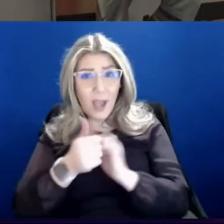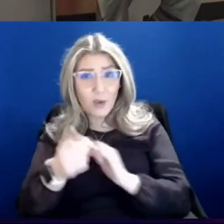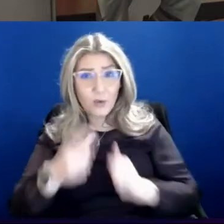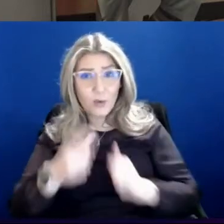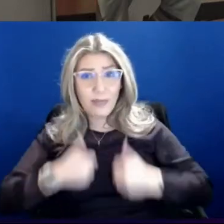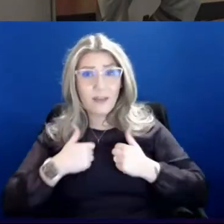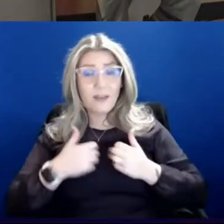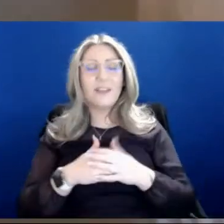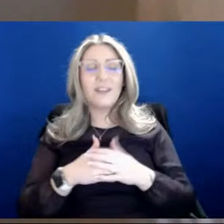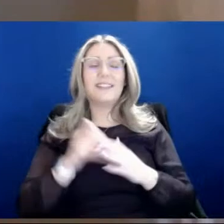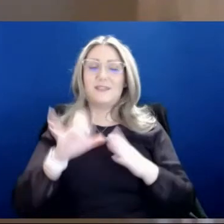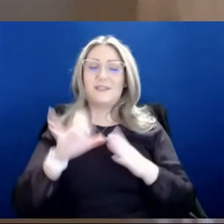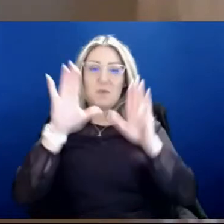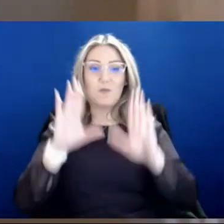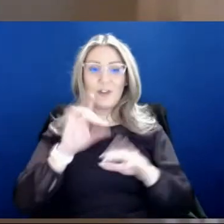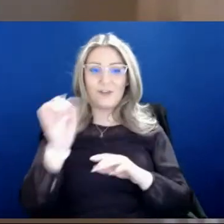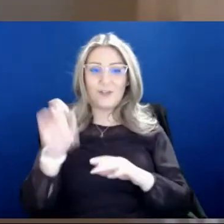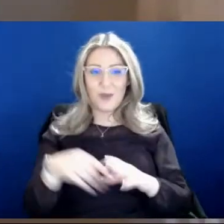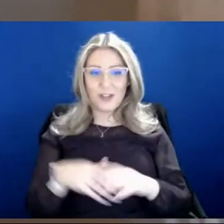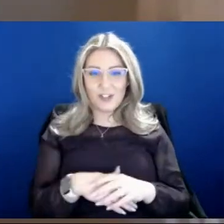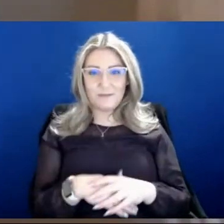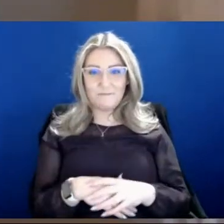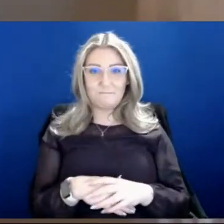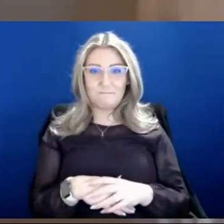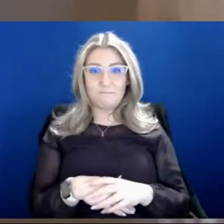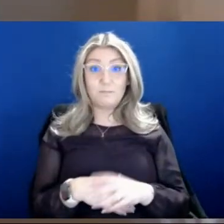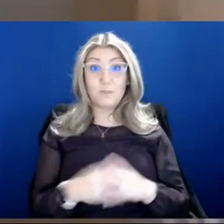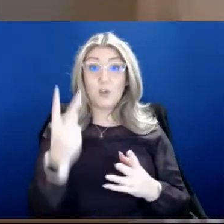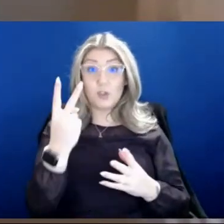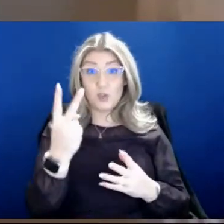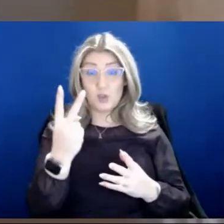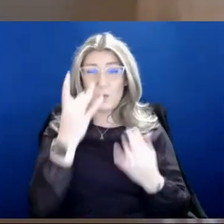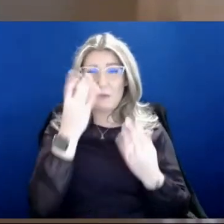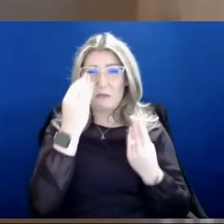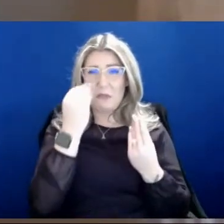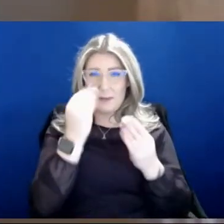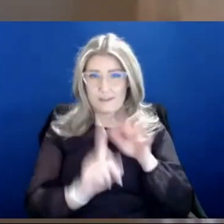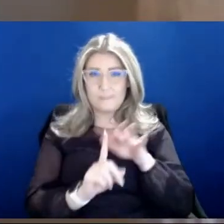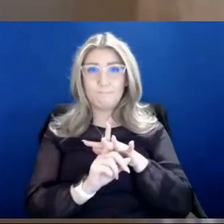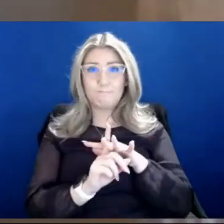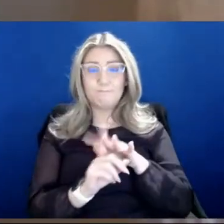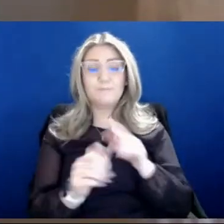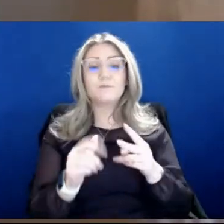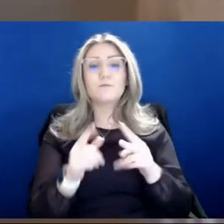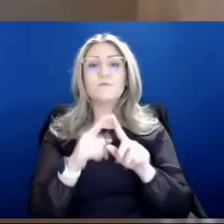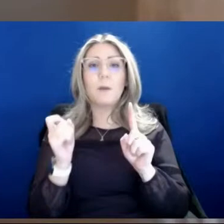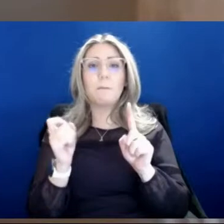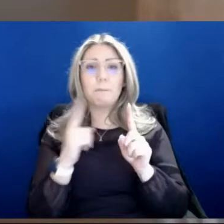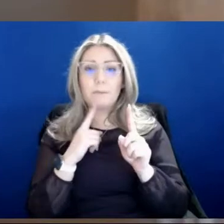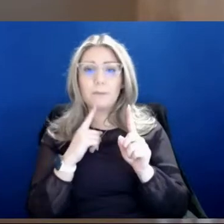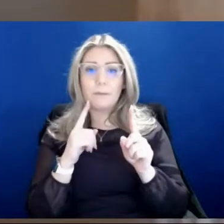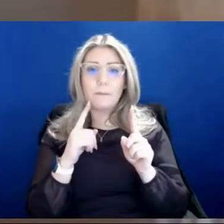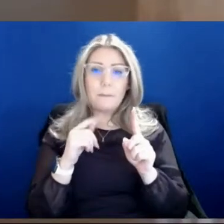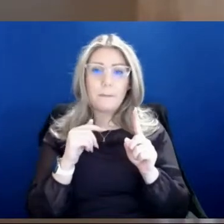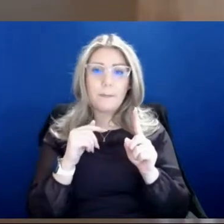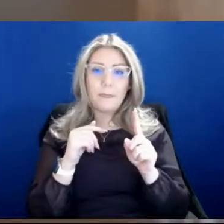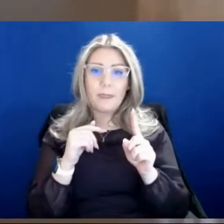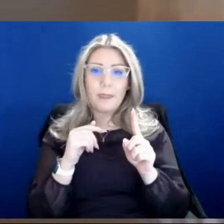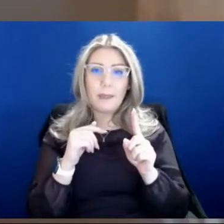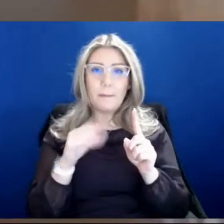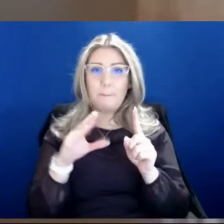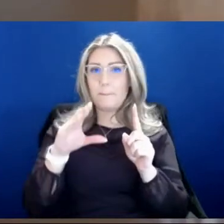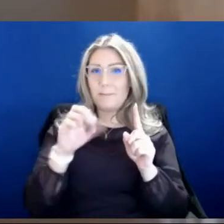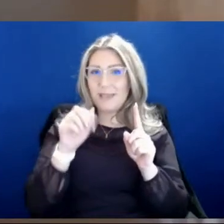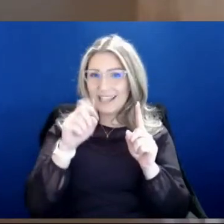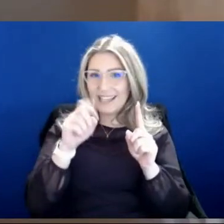This is a great question. I think there's two trains of thoughts from a cancer